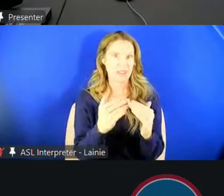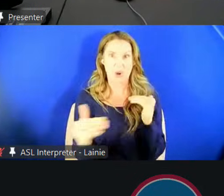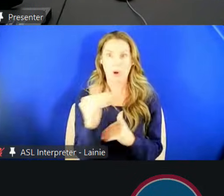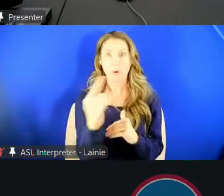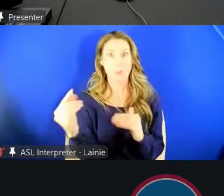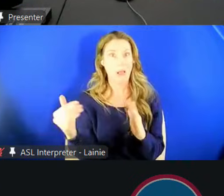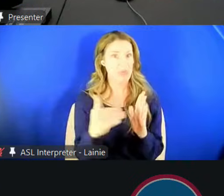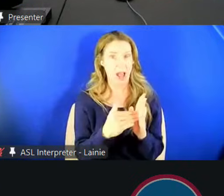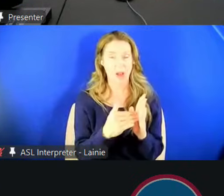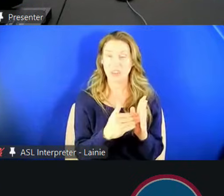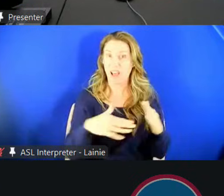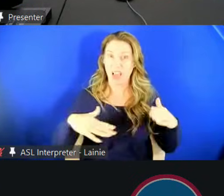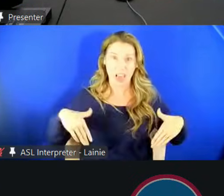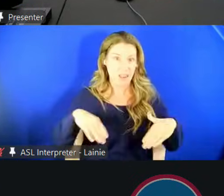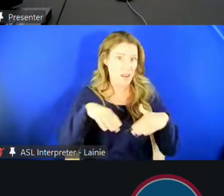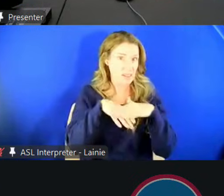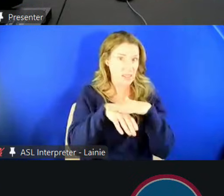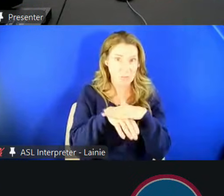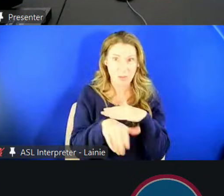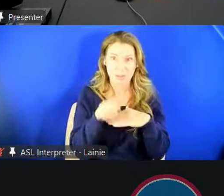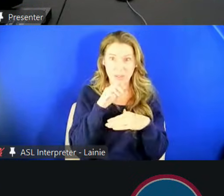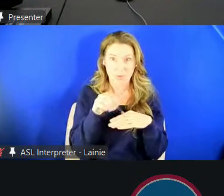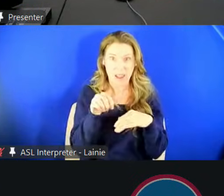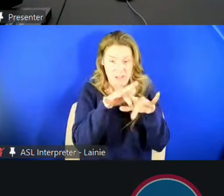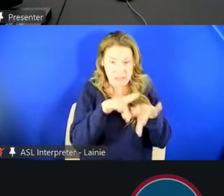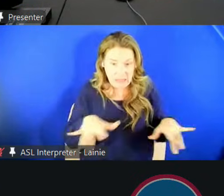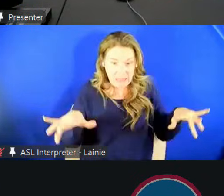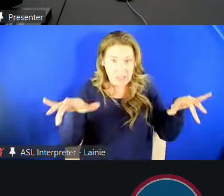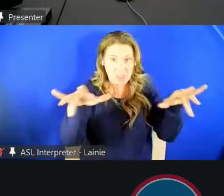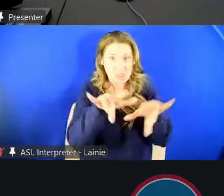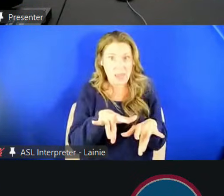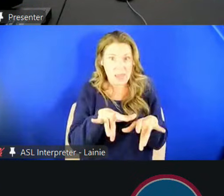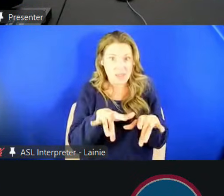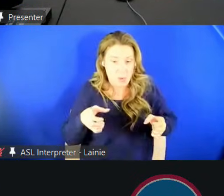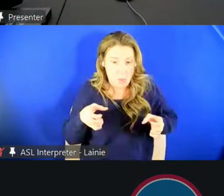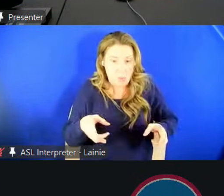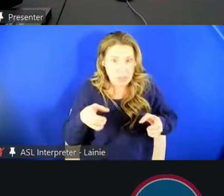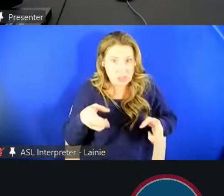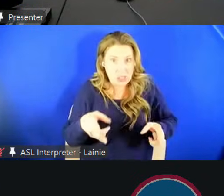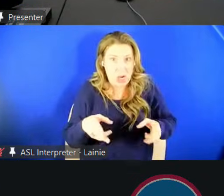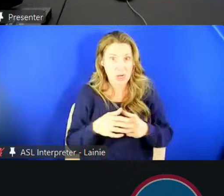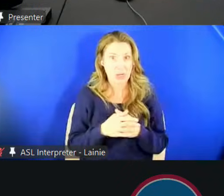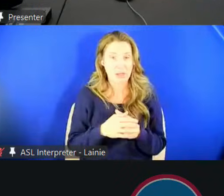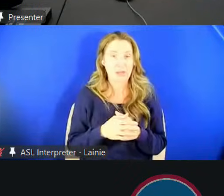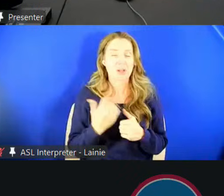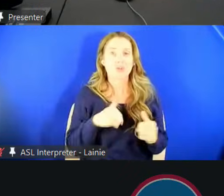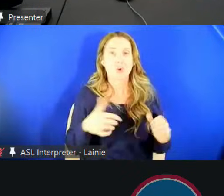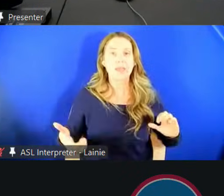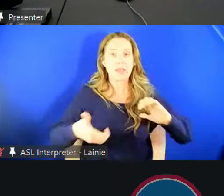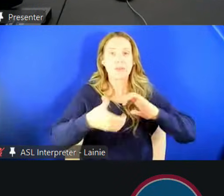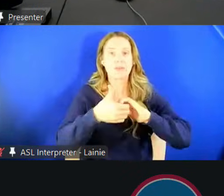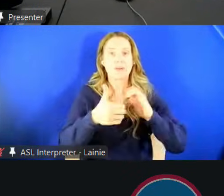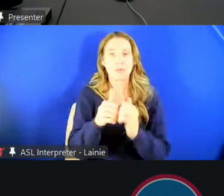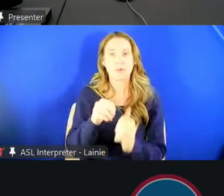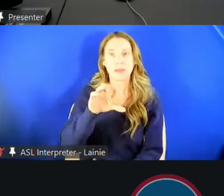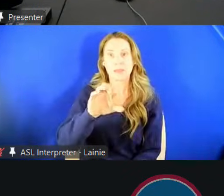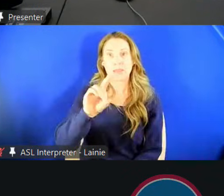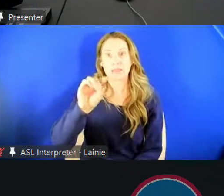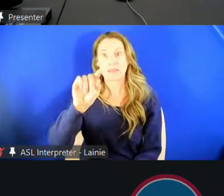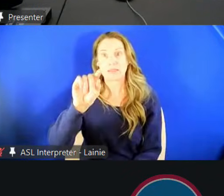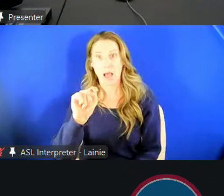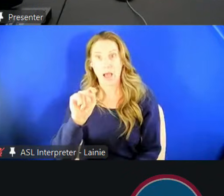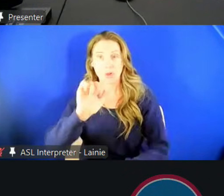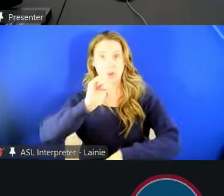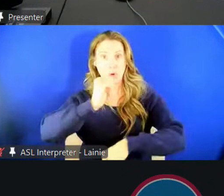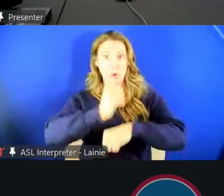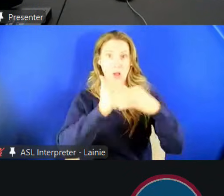not accessible and don't have clear space. So we've teamed up with CDOT to install over 100